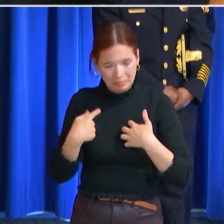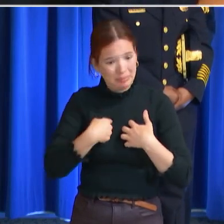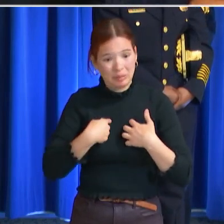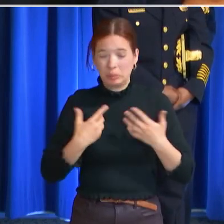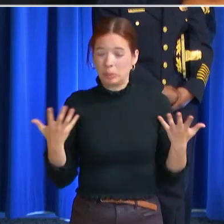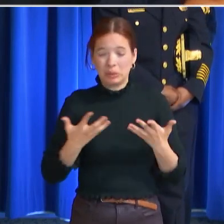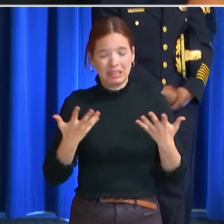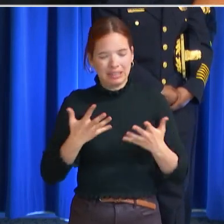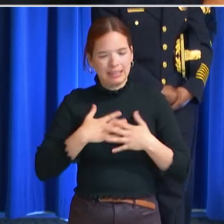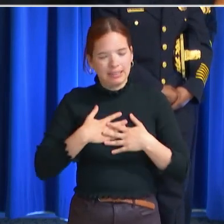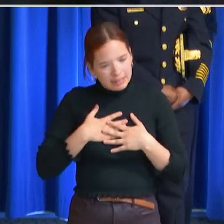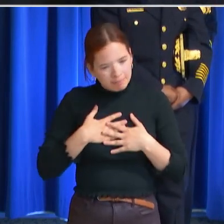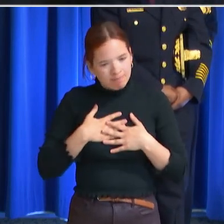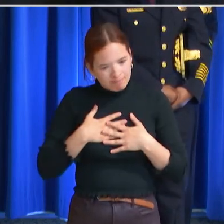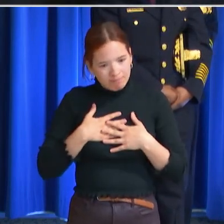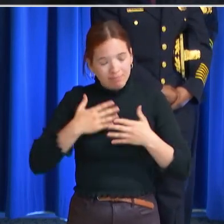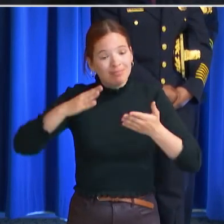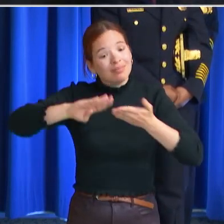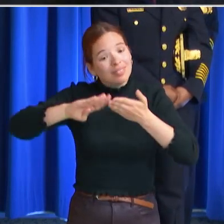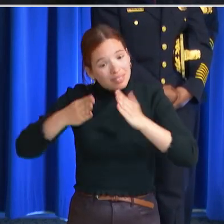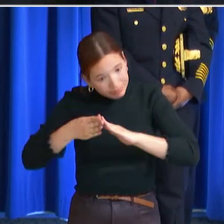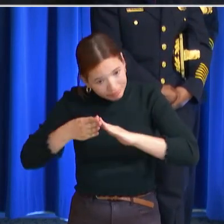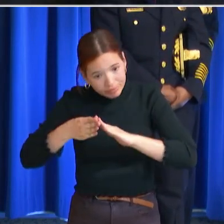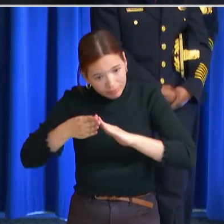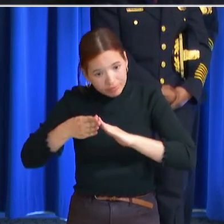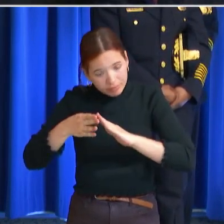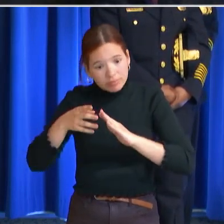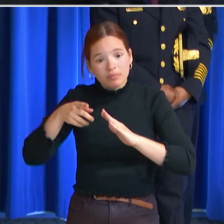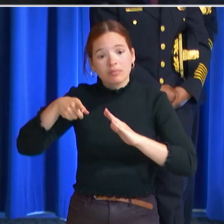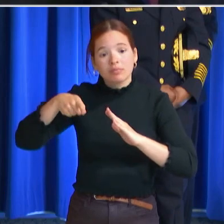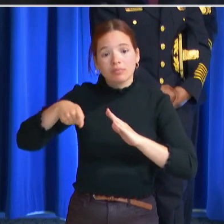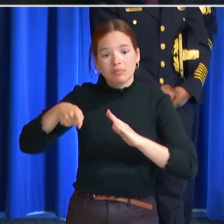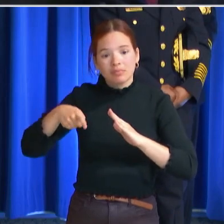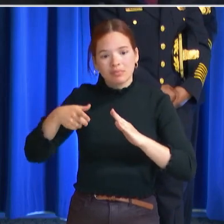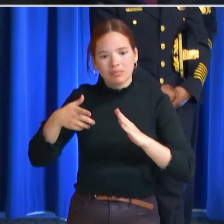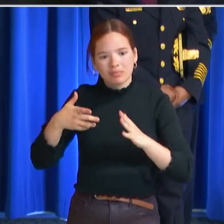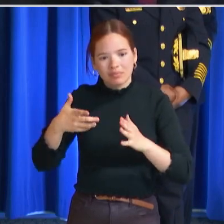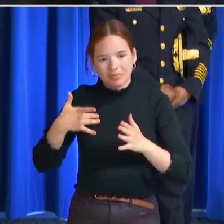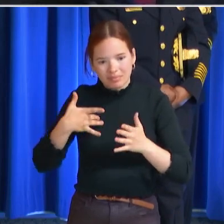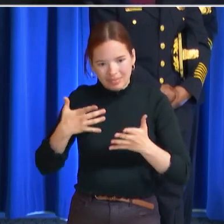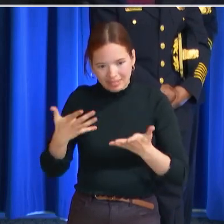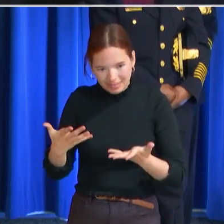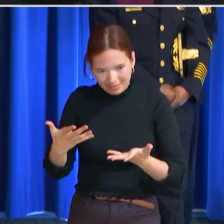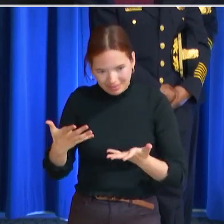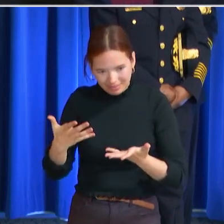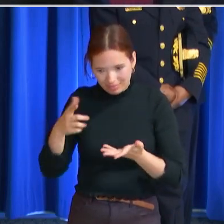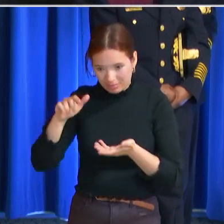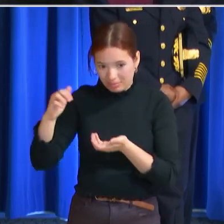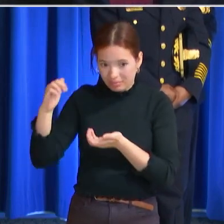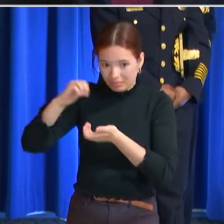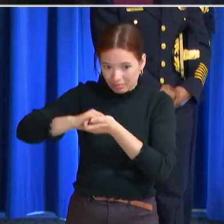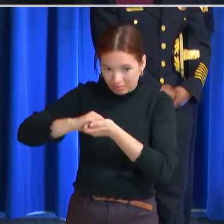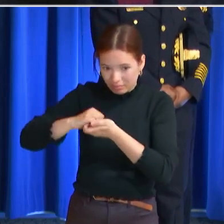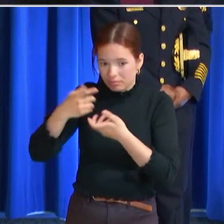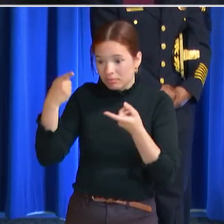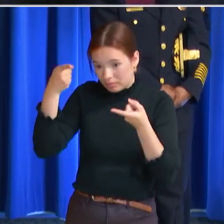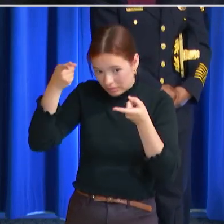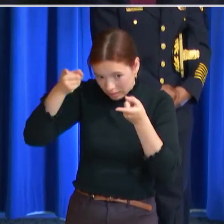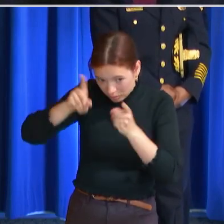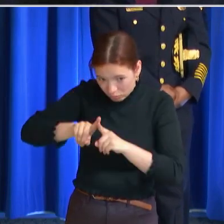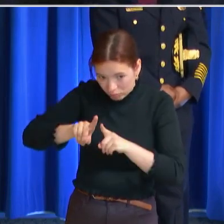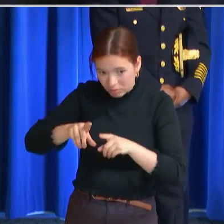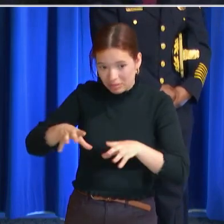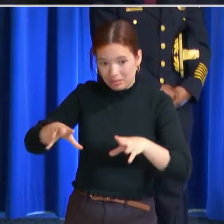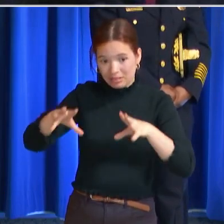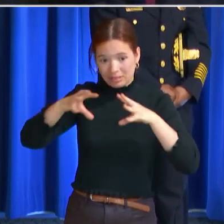a city, as a community, we have to come together about what's acceptable and what's not in terms of holding people accountable for things that they